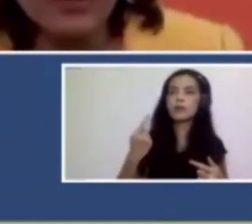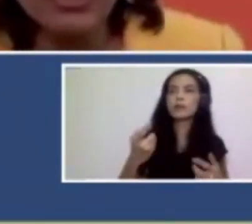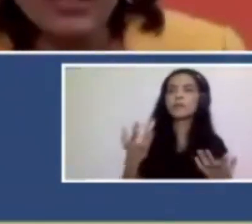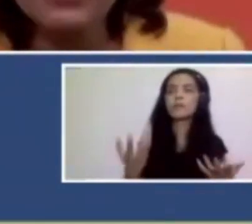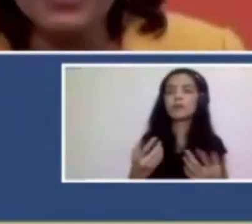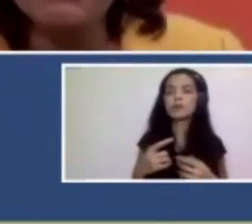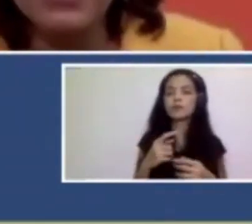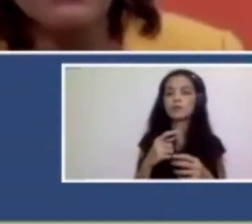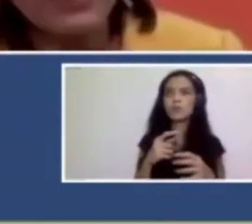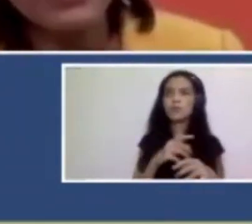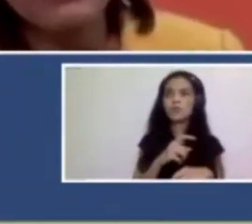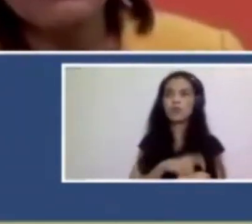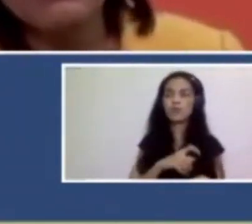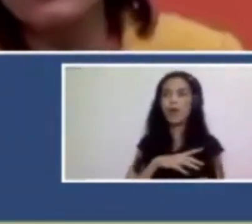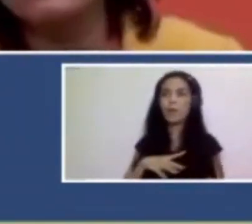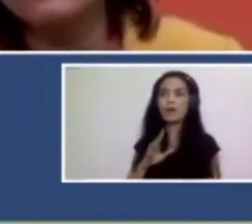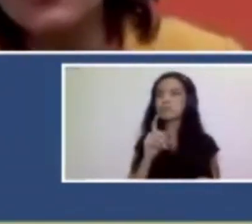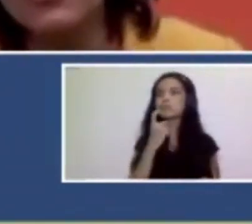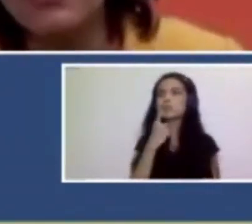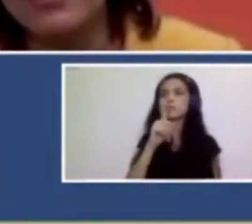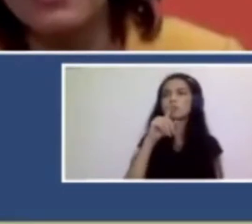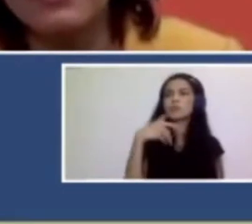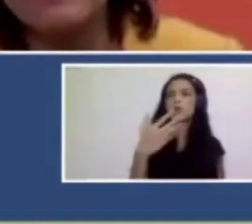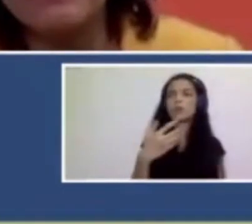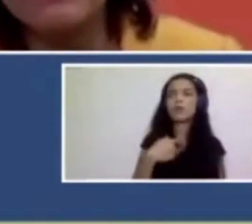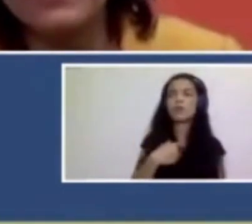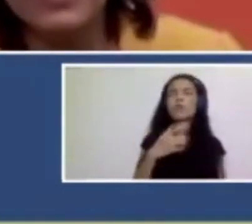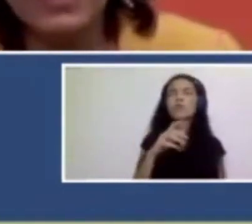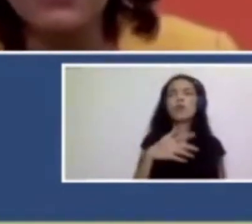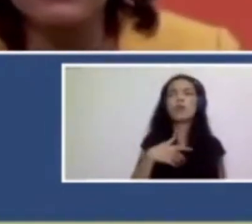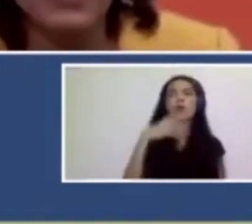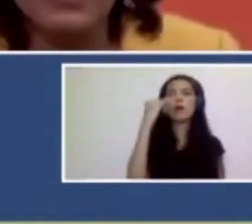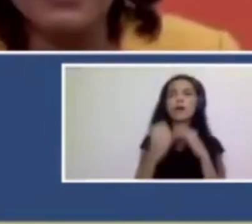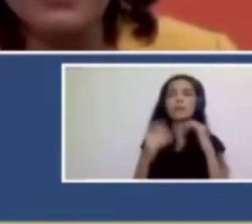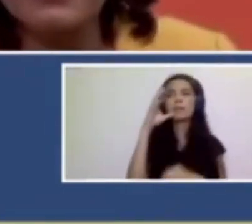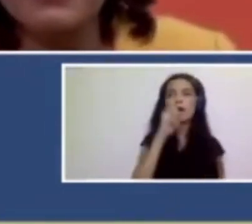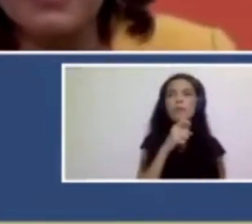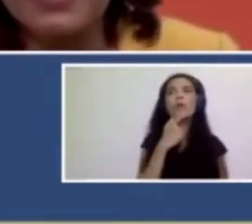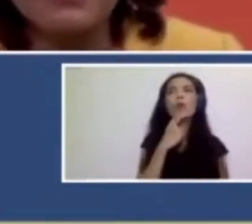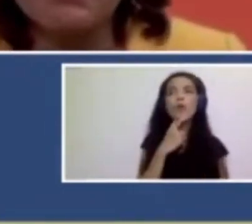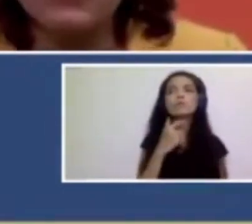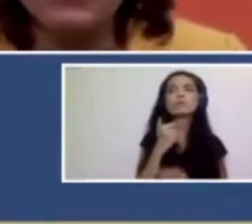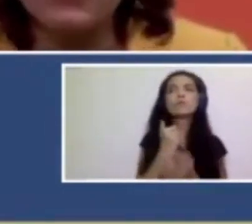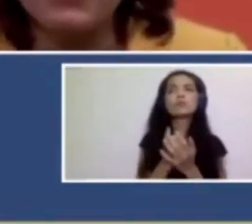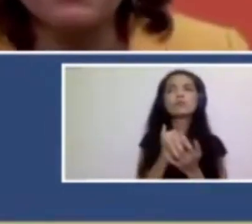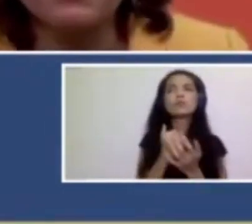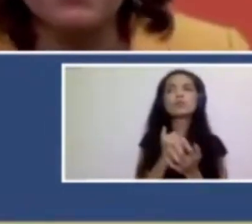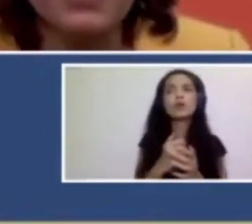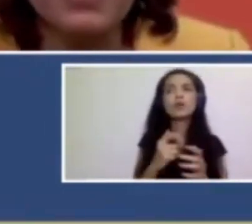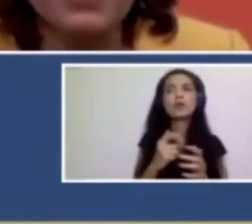year project, and I think I quite understood the way they live and they